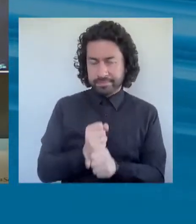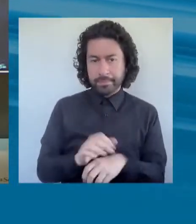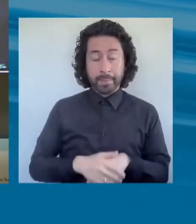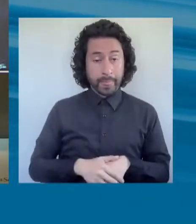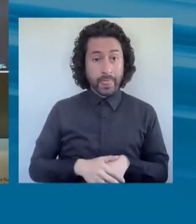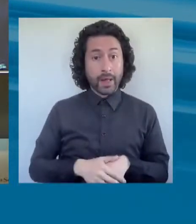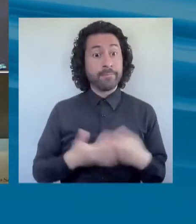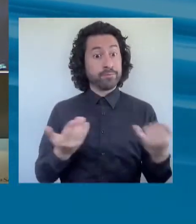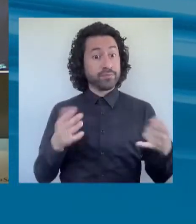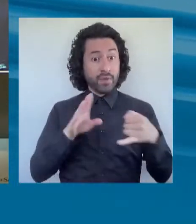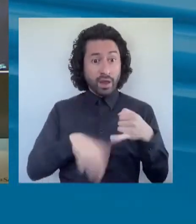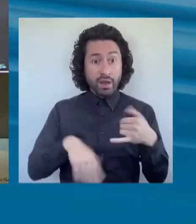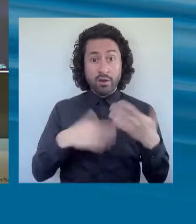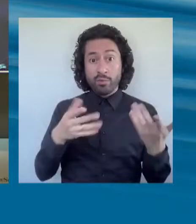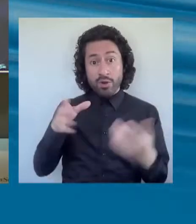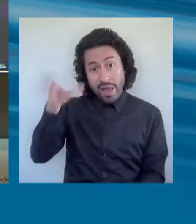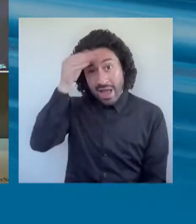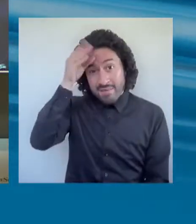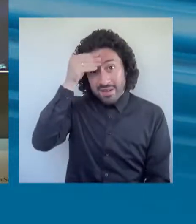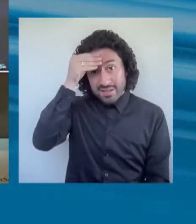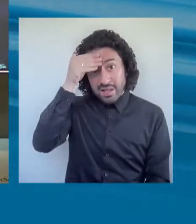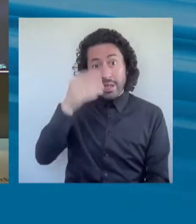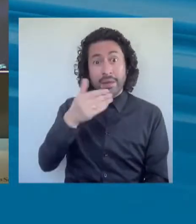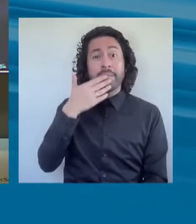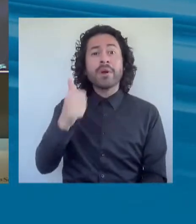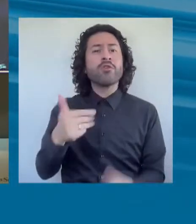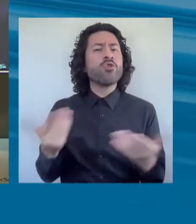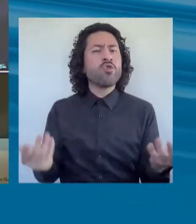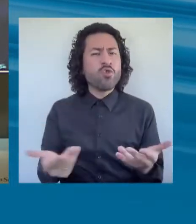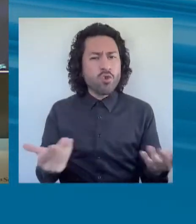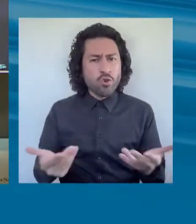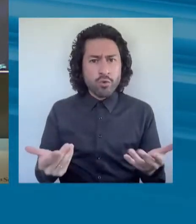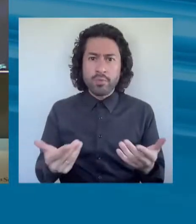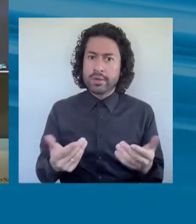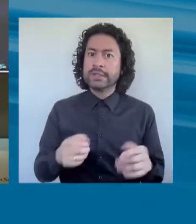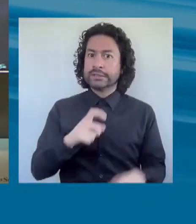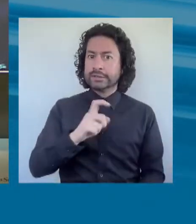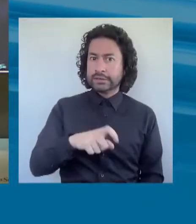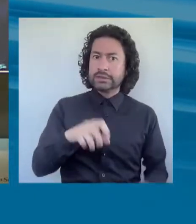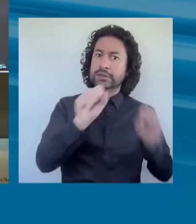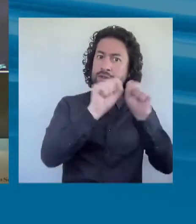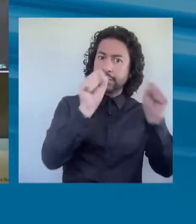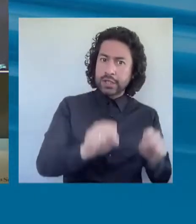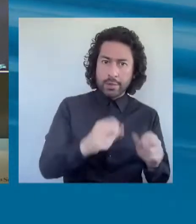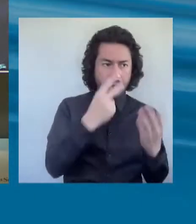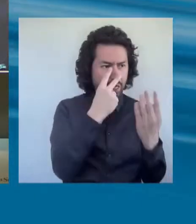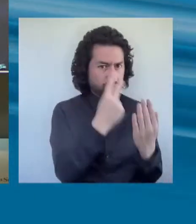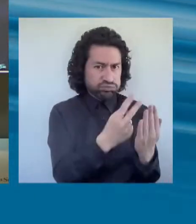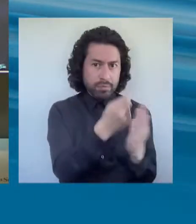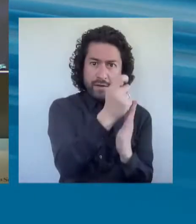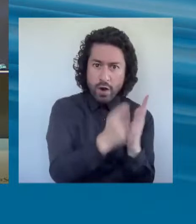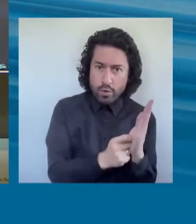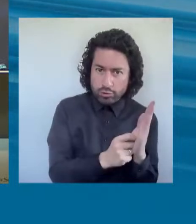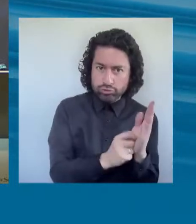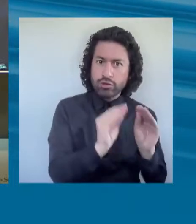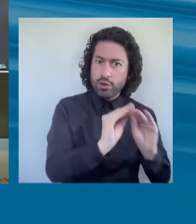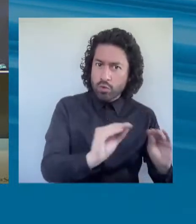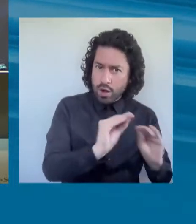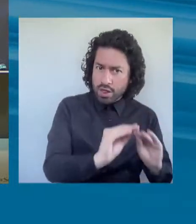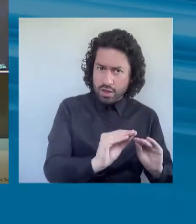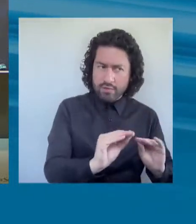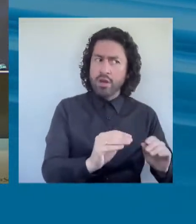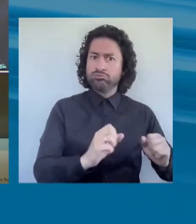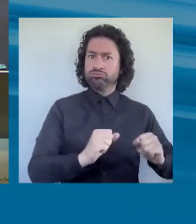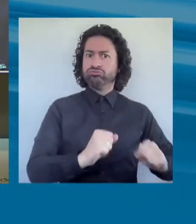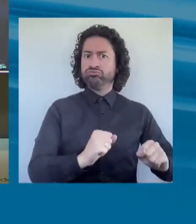that they will stay in the public education systems. We also need to have monitoring